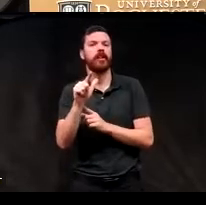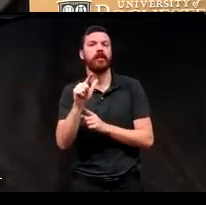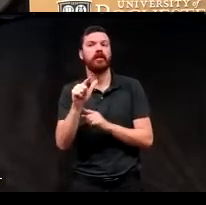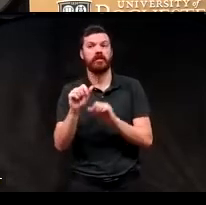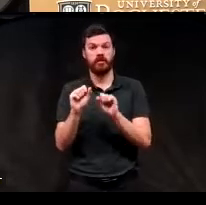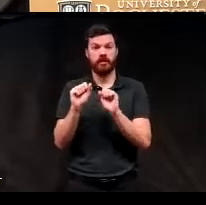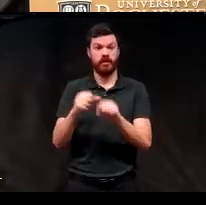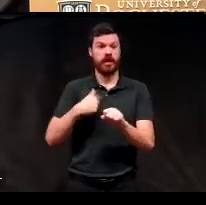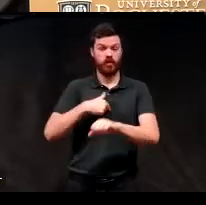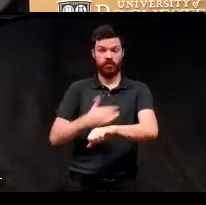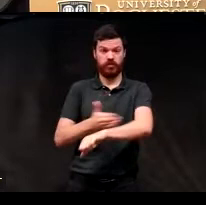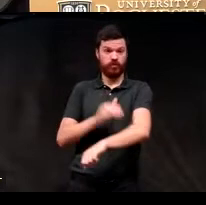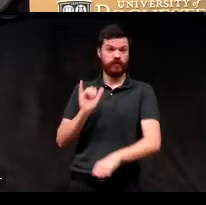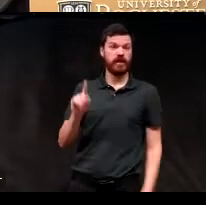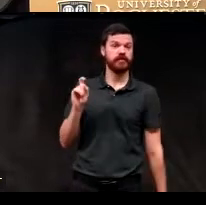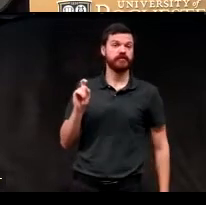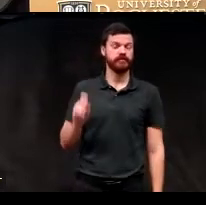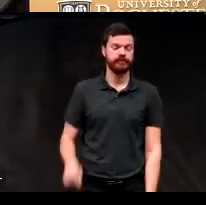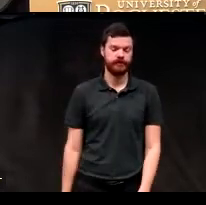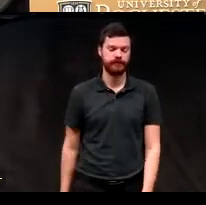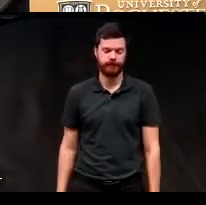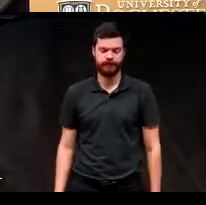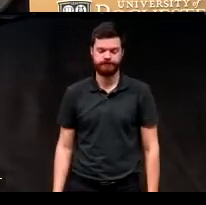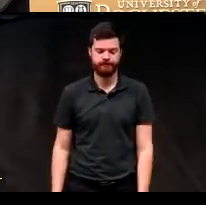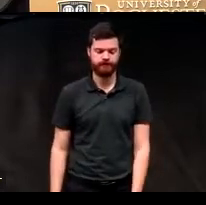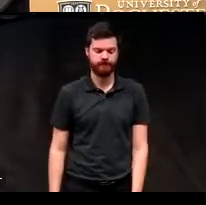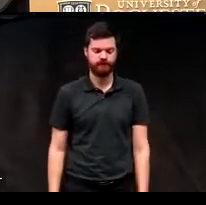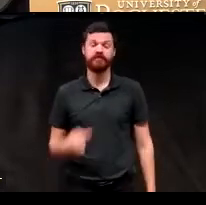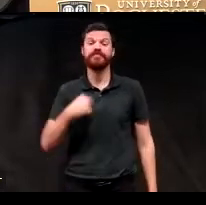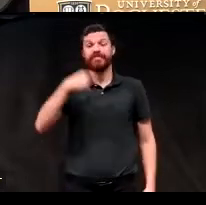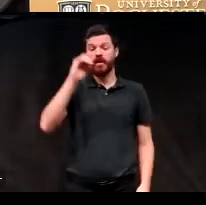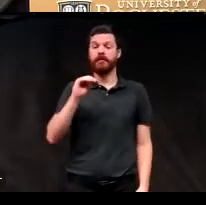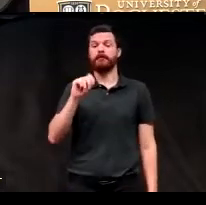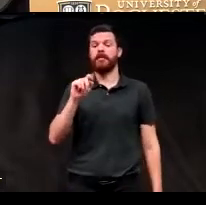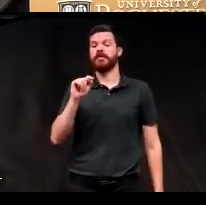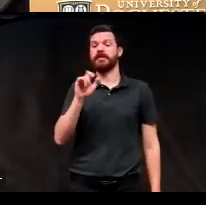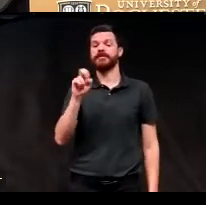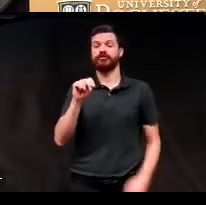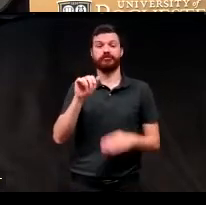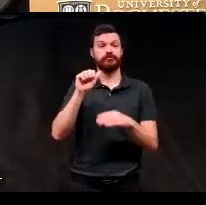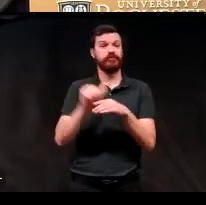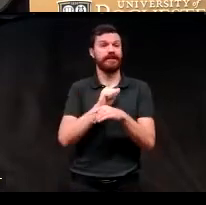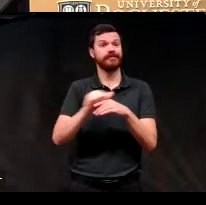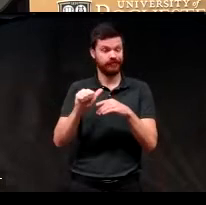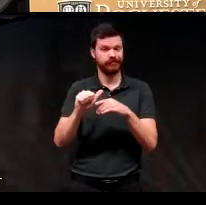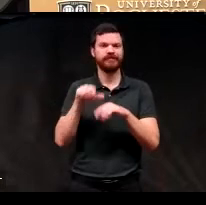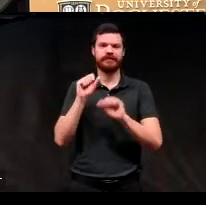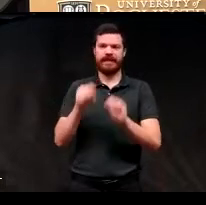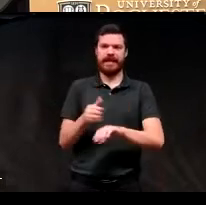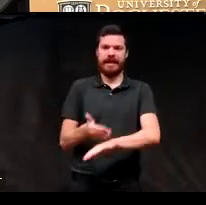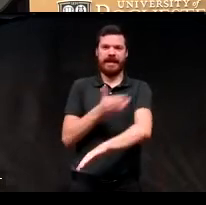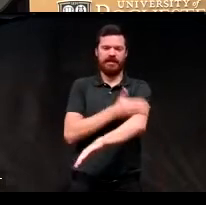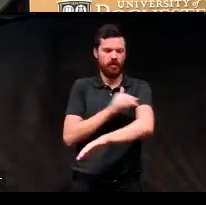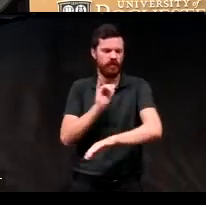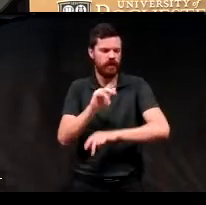we make a difference there? I believe we can use mentalization practices to improve